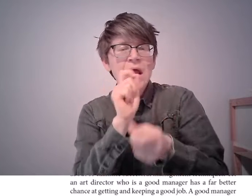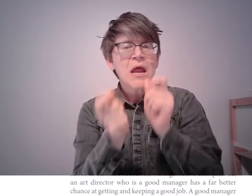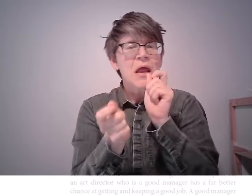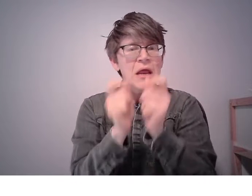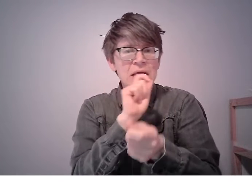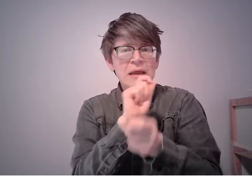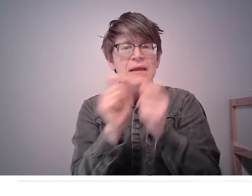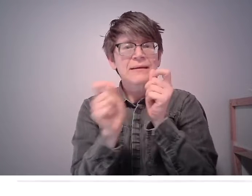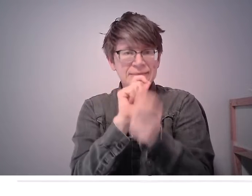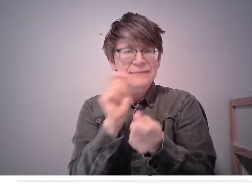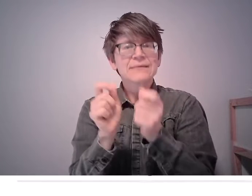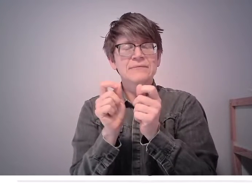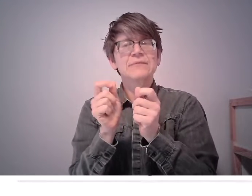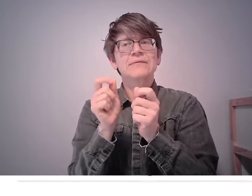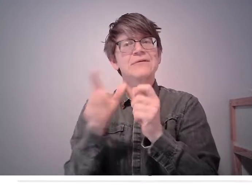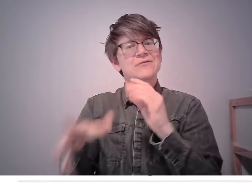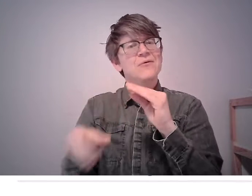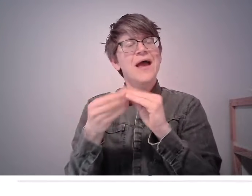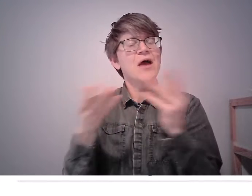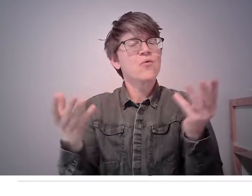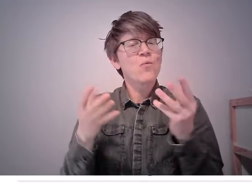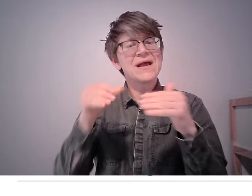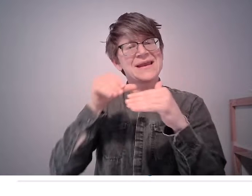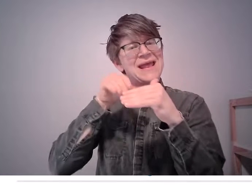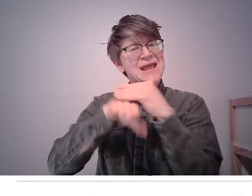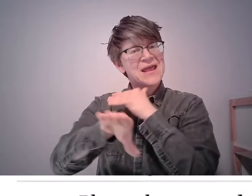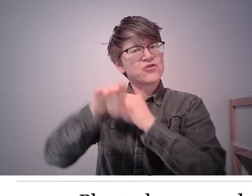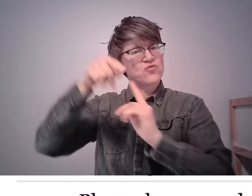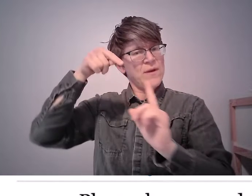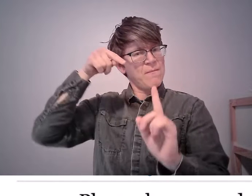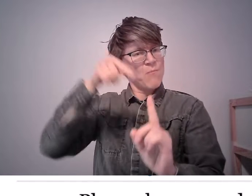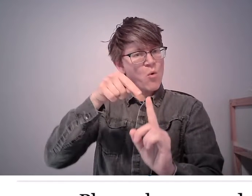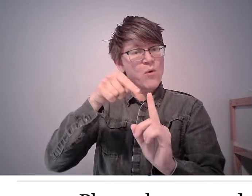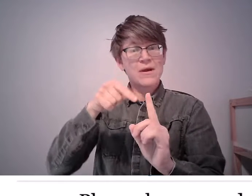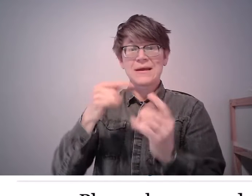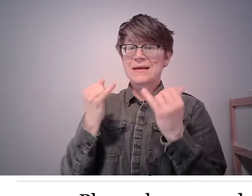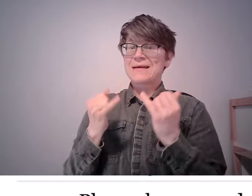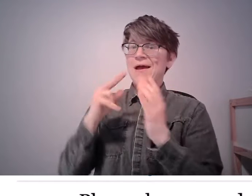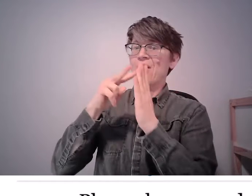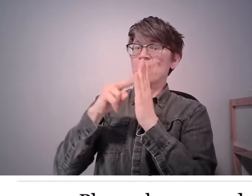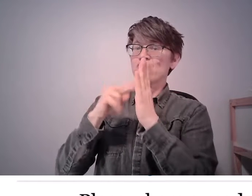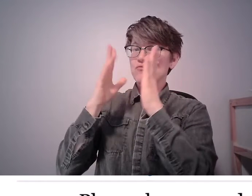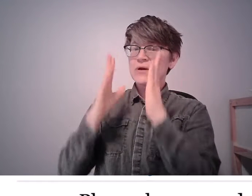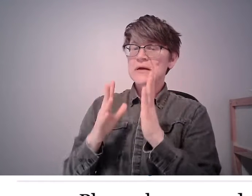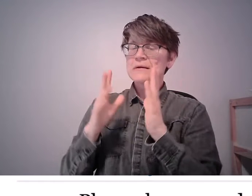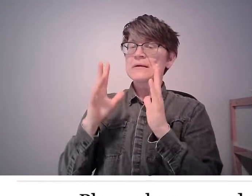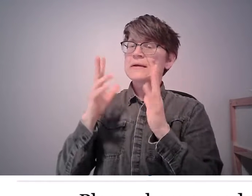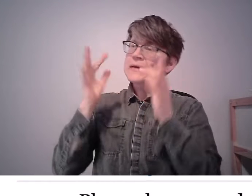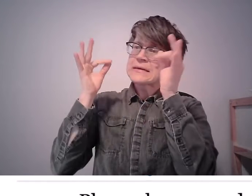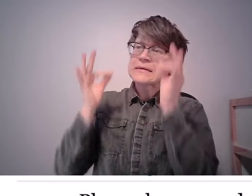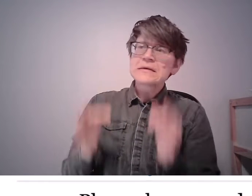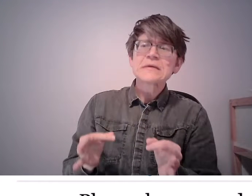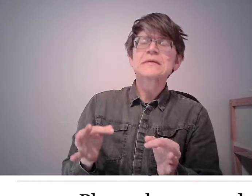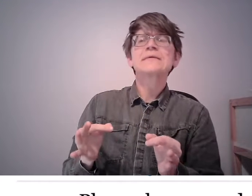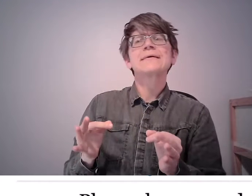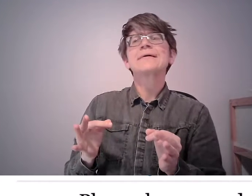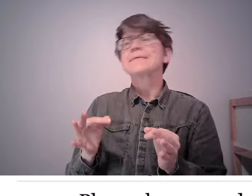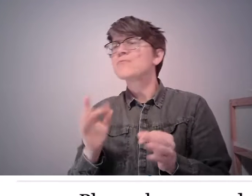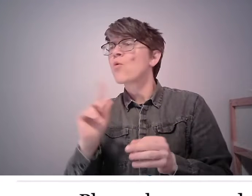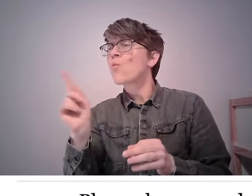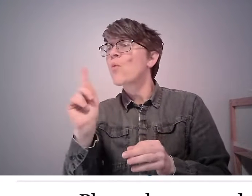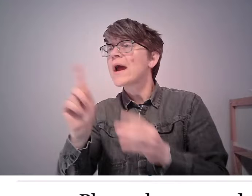we call entry points. Entry points are places where a reader can choose to enter the text and start